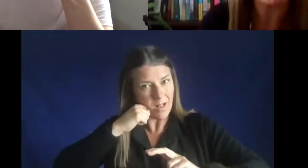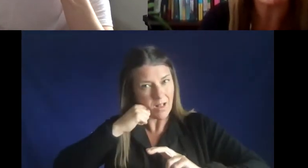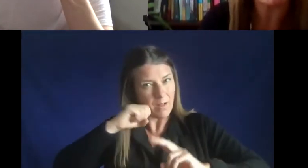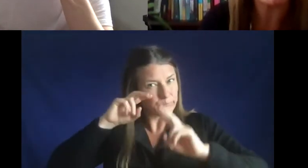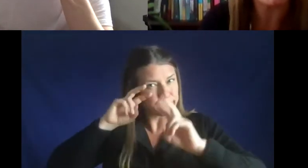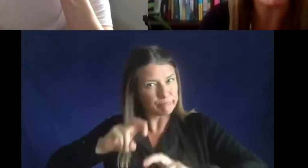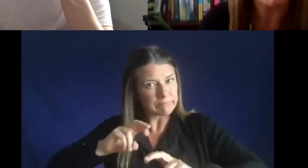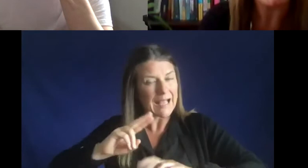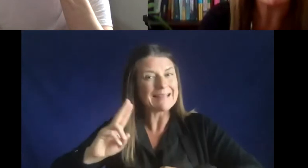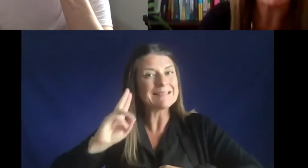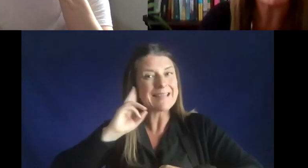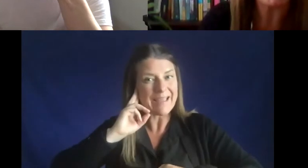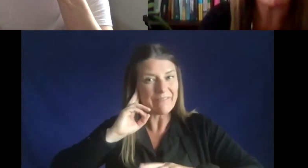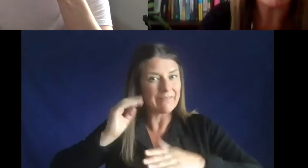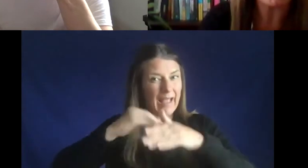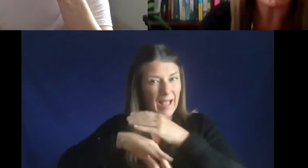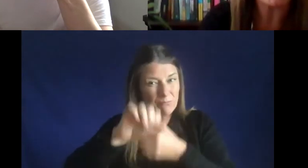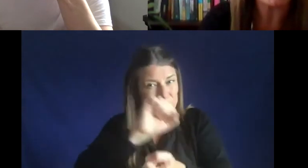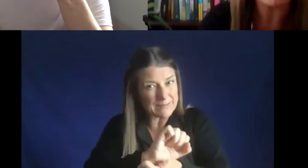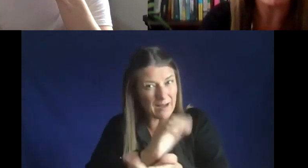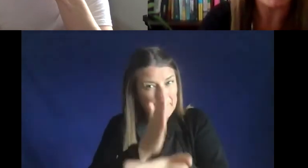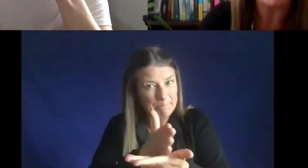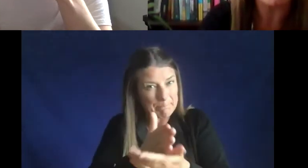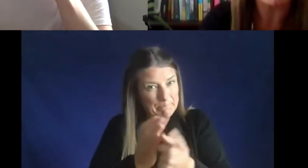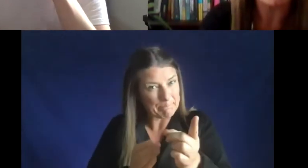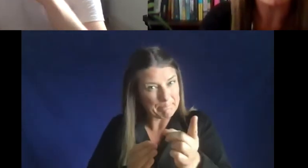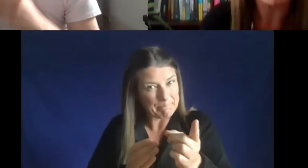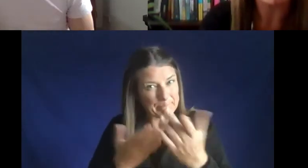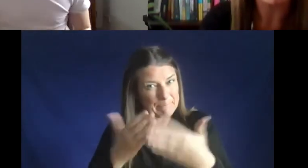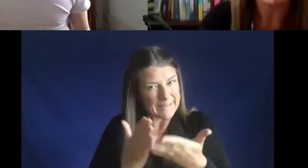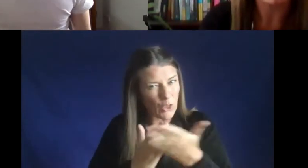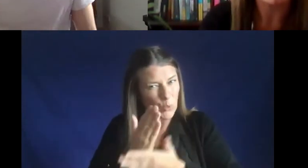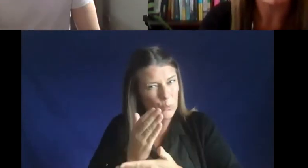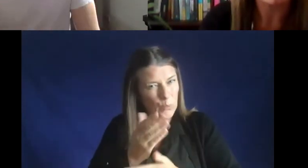people in prison. Is that something you've come across at all, Ryan?